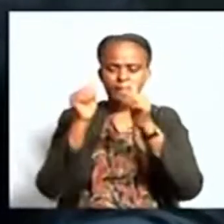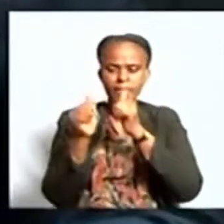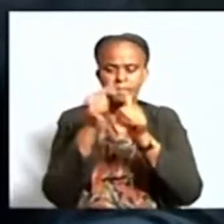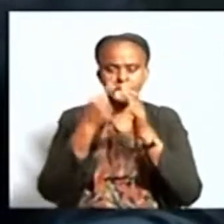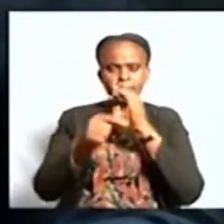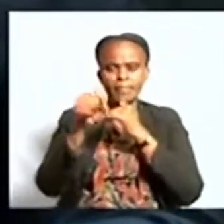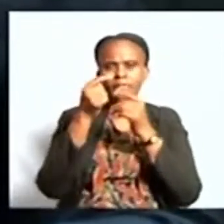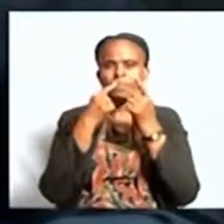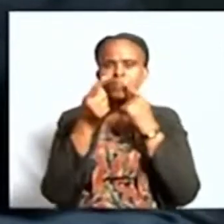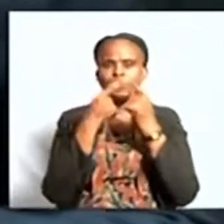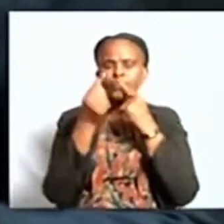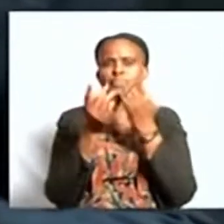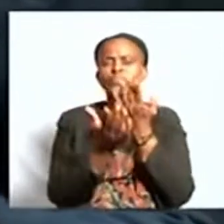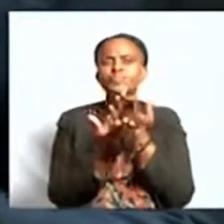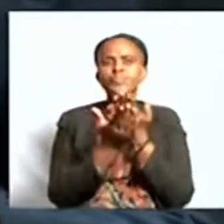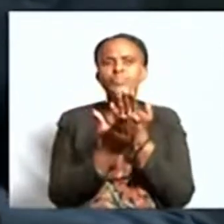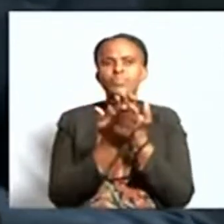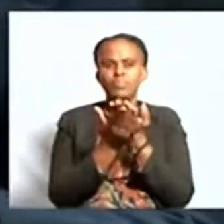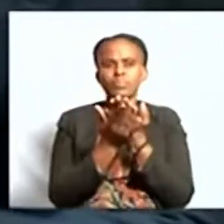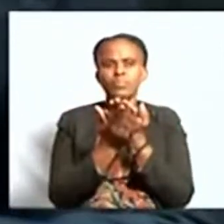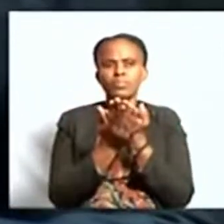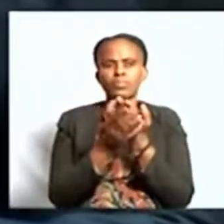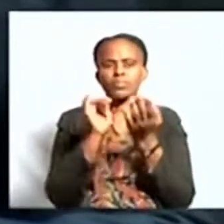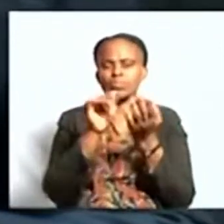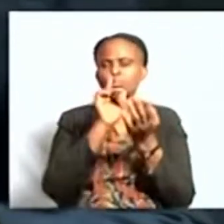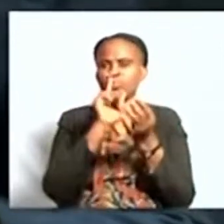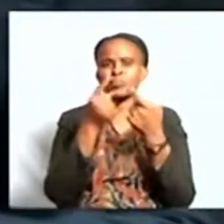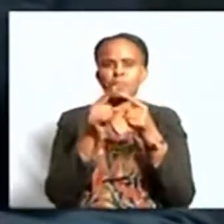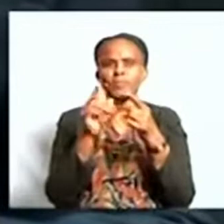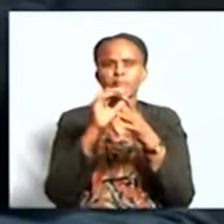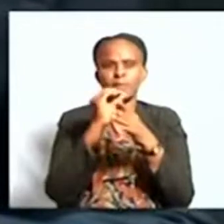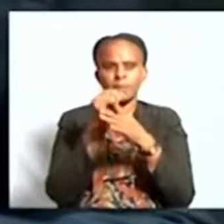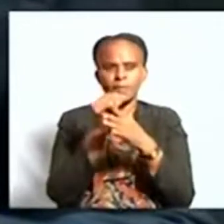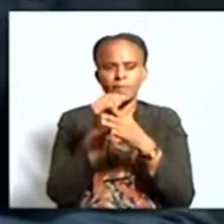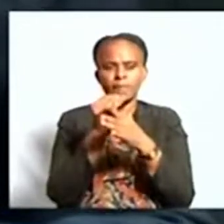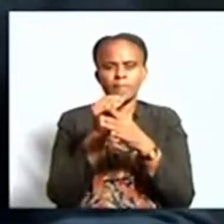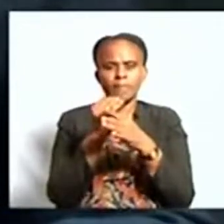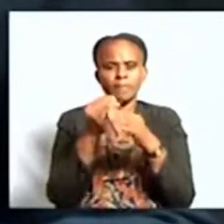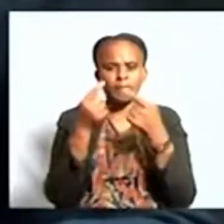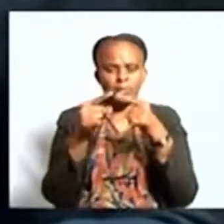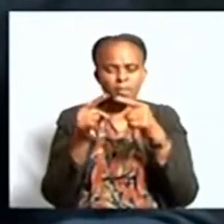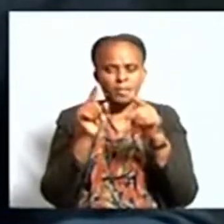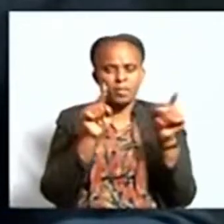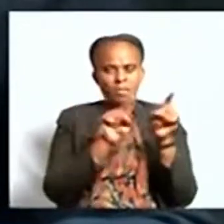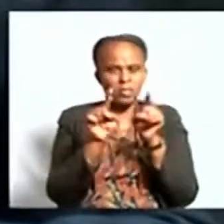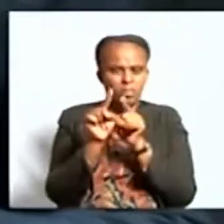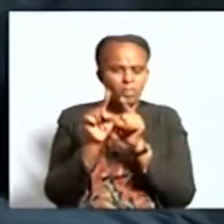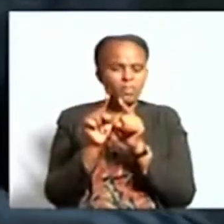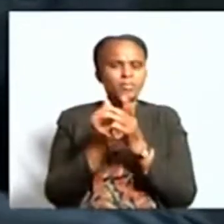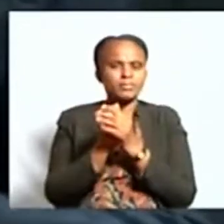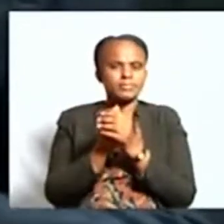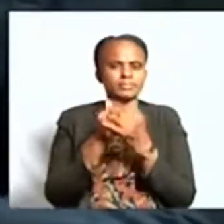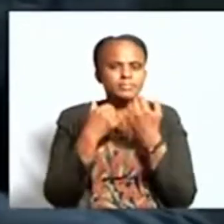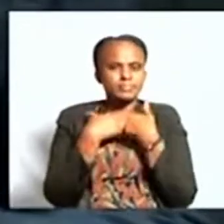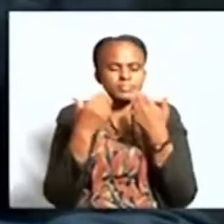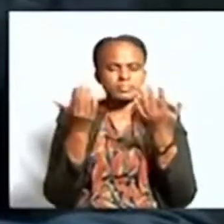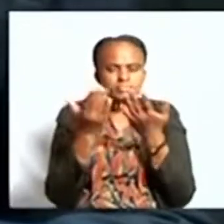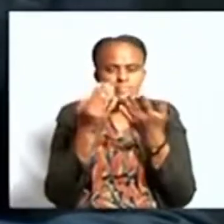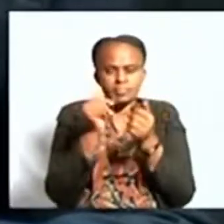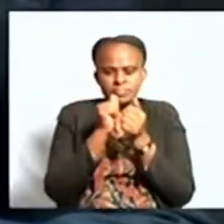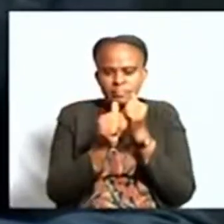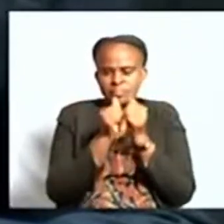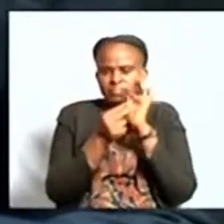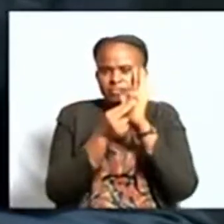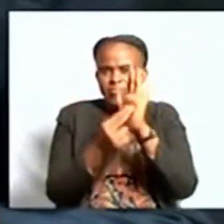about actually was taken or undertaken. And also, there is nothing that